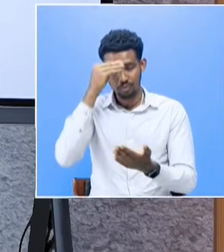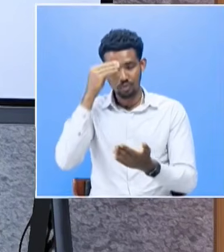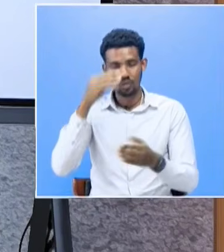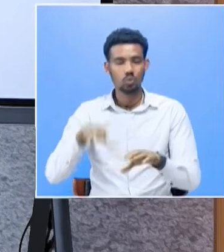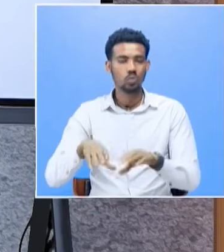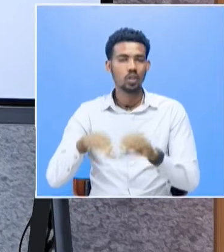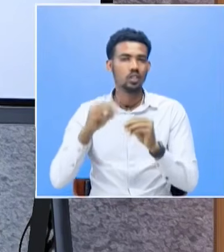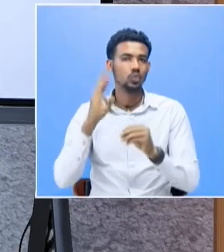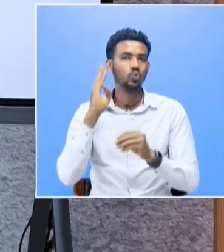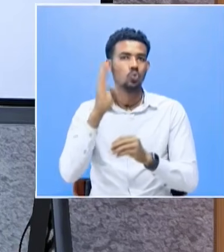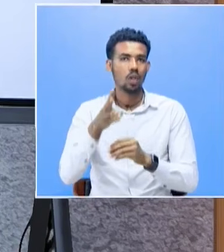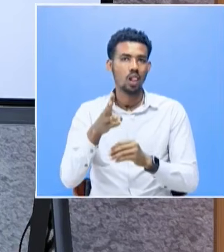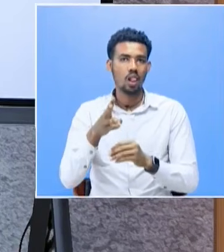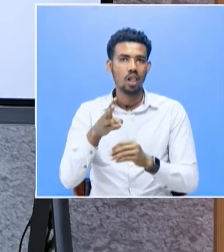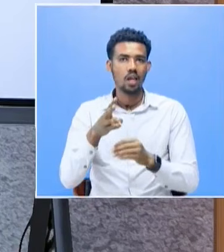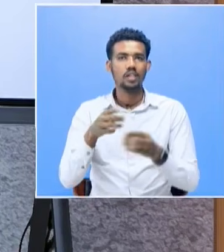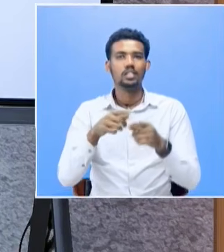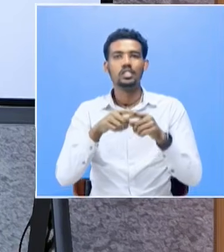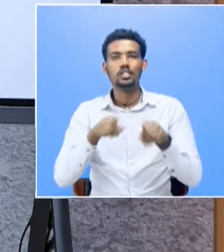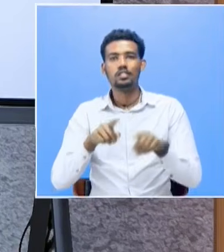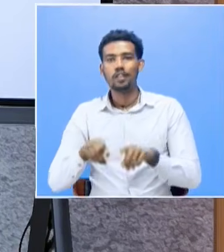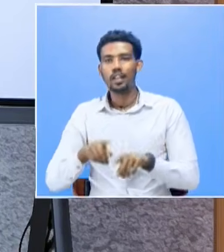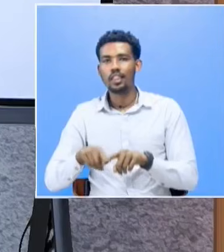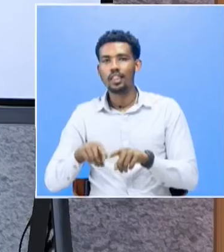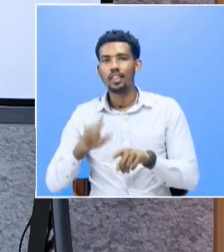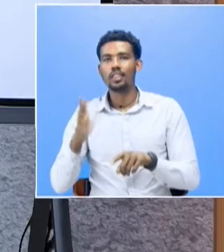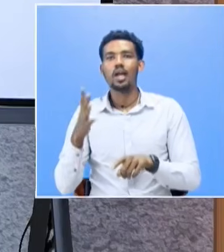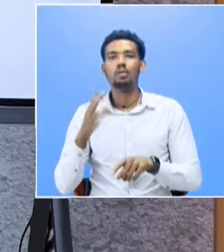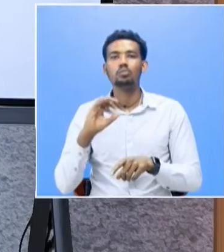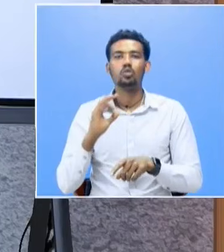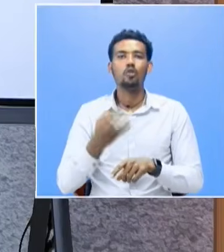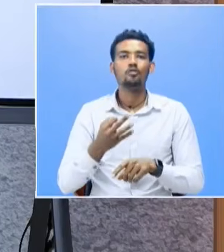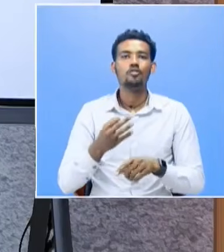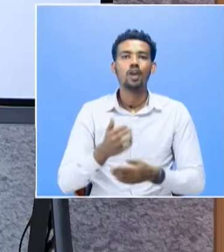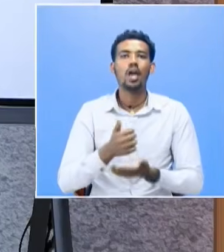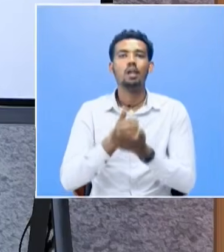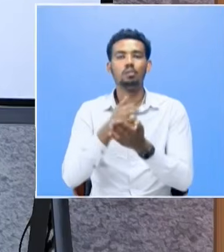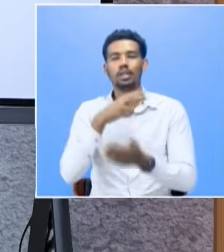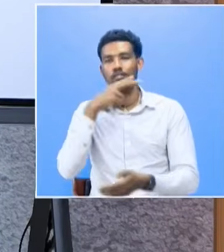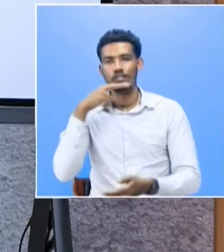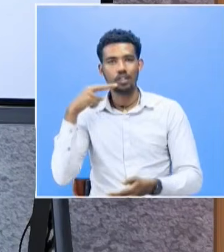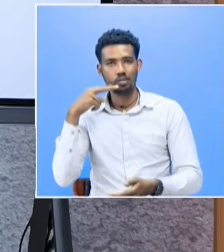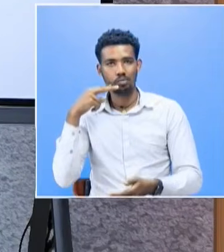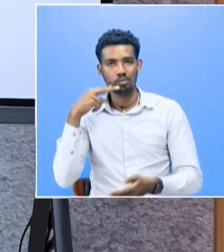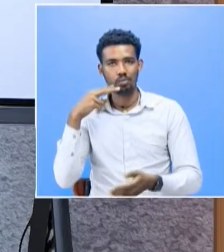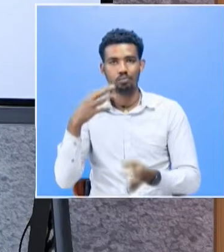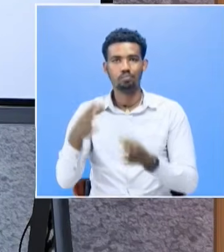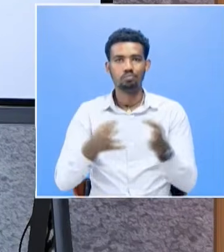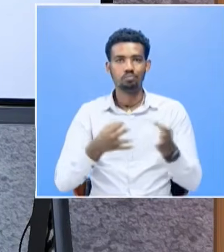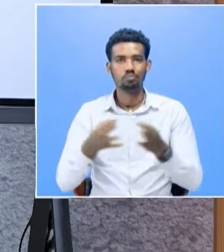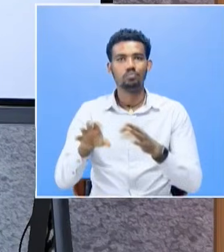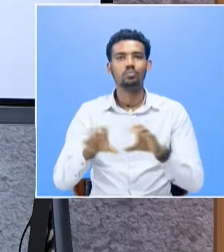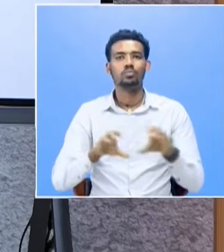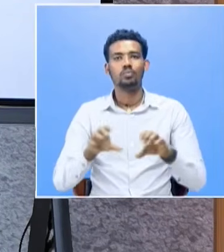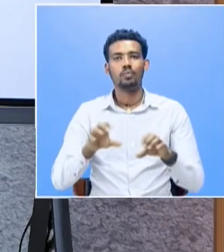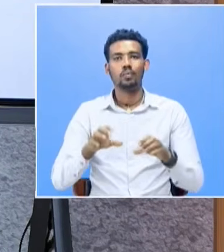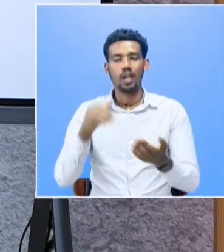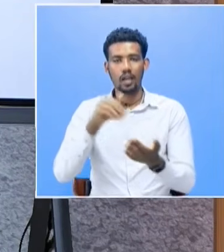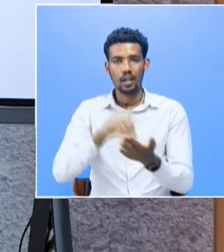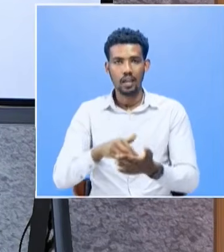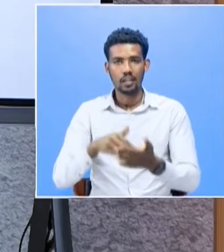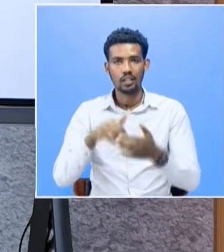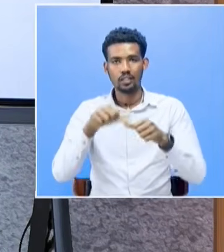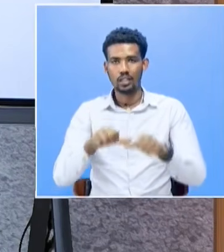students will tell different type of helping verbs. Again, stay with me.